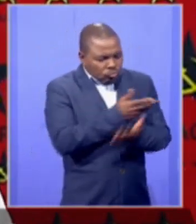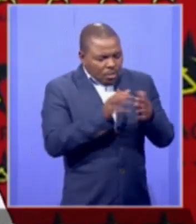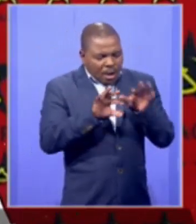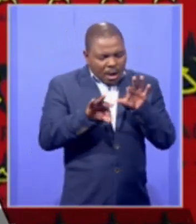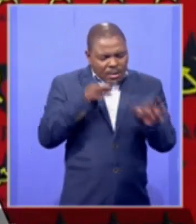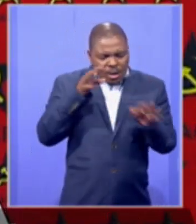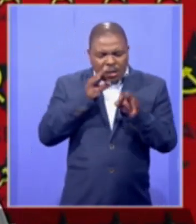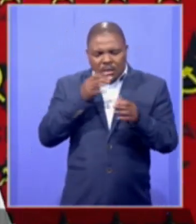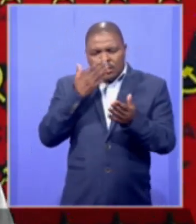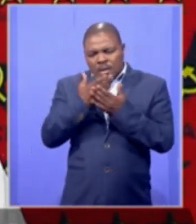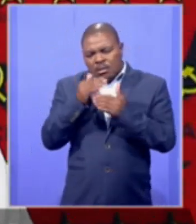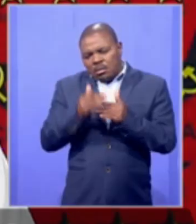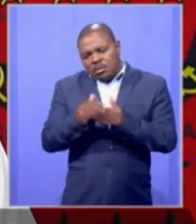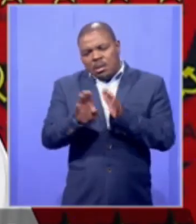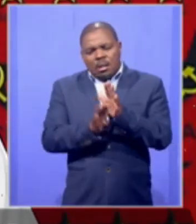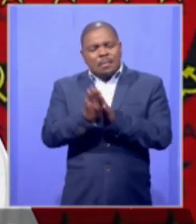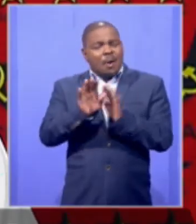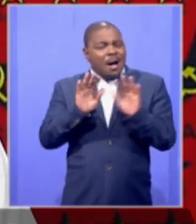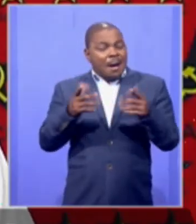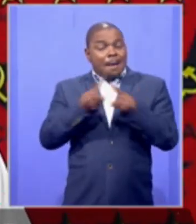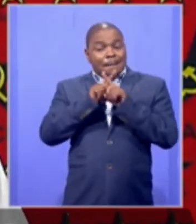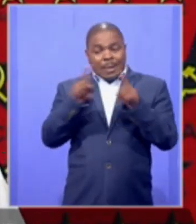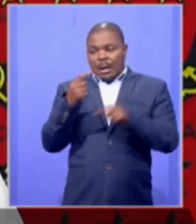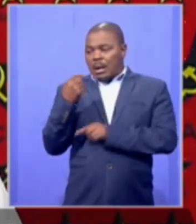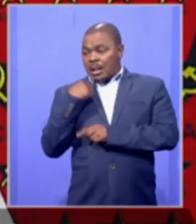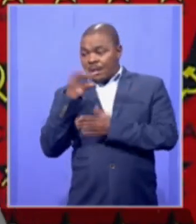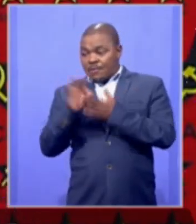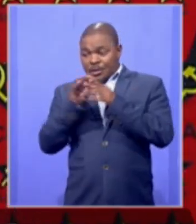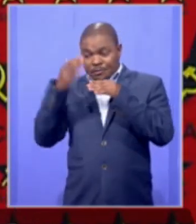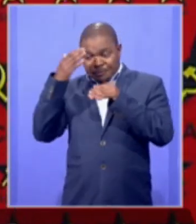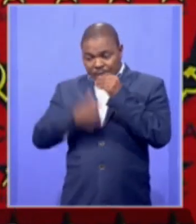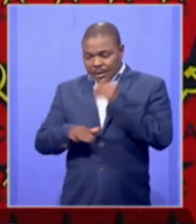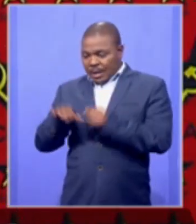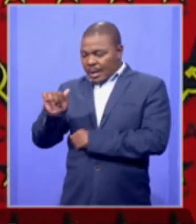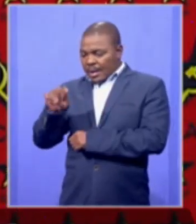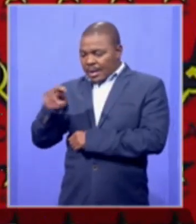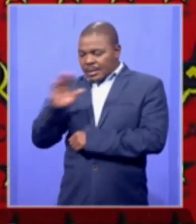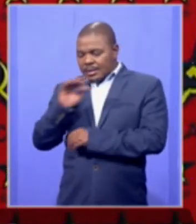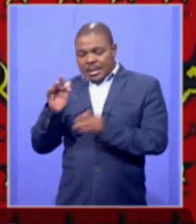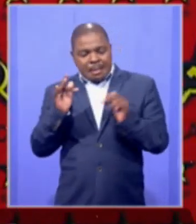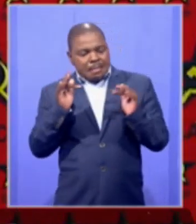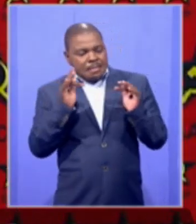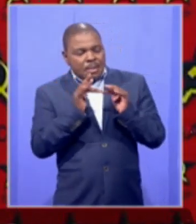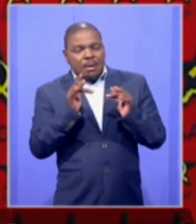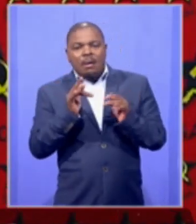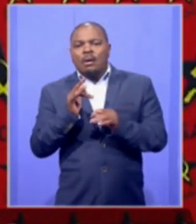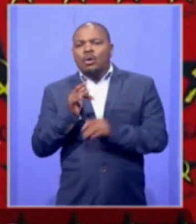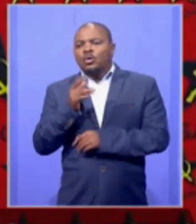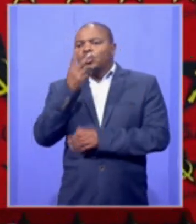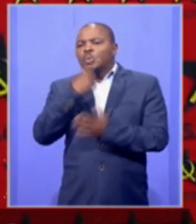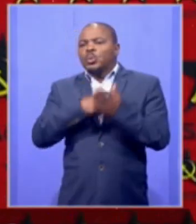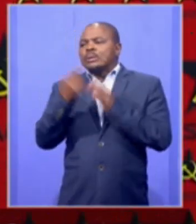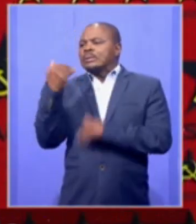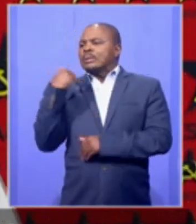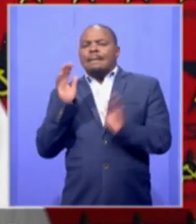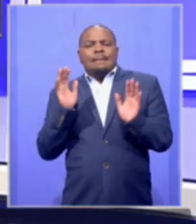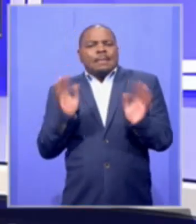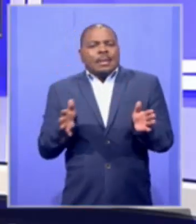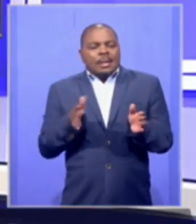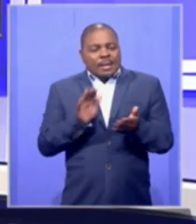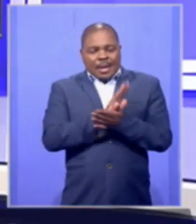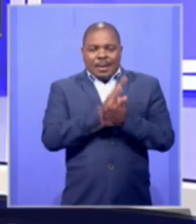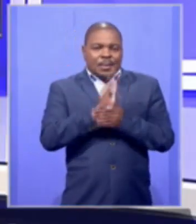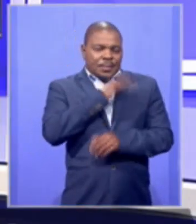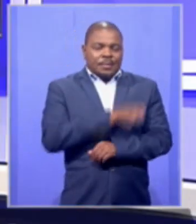improve ka ba dirile phoso ka are mar ga jana ANC e kopane le bone beke tse pedi tse di fitileng ena ga ba itumela re